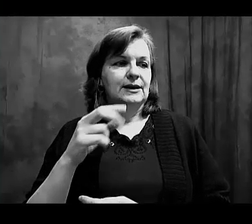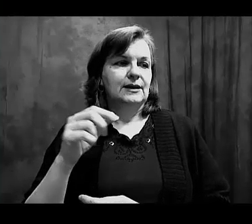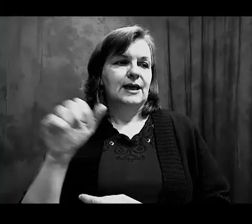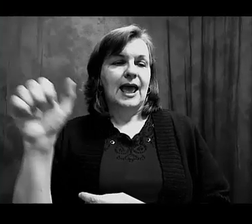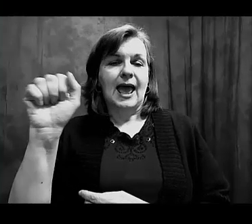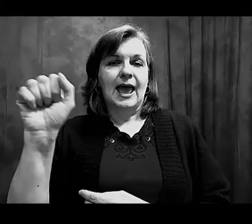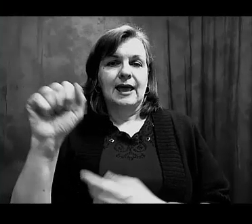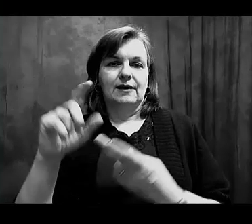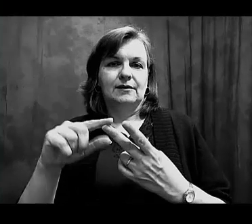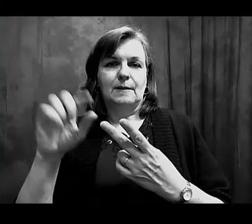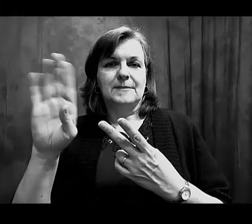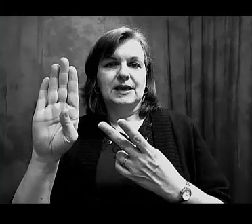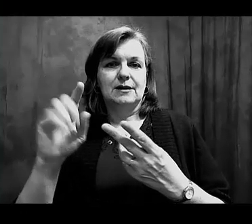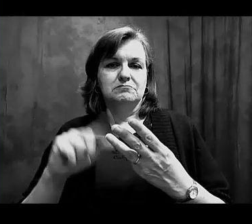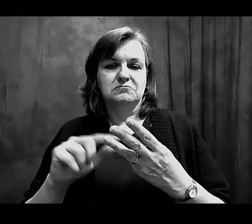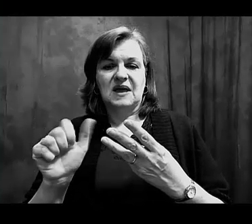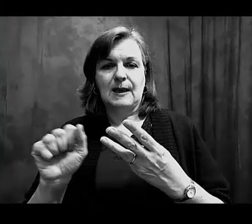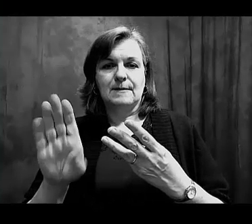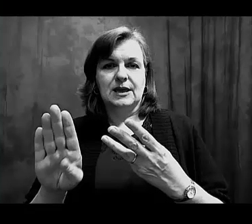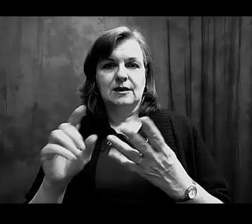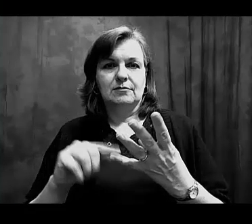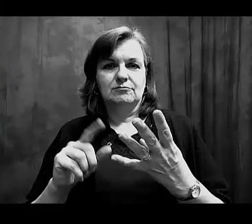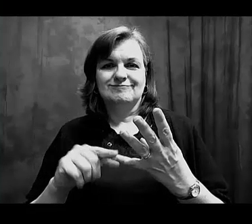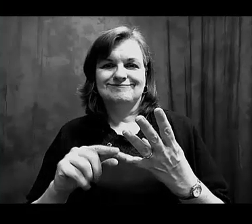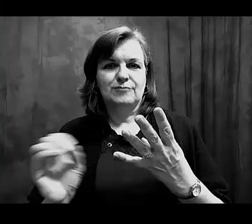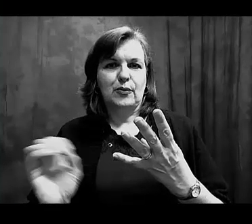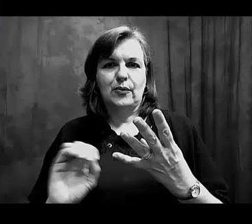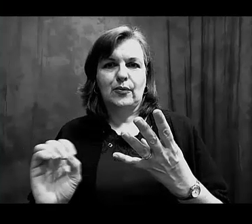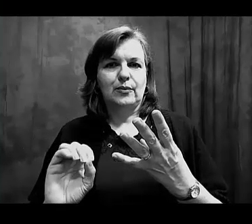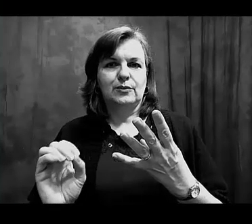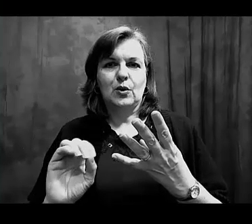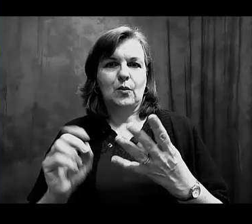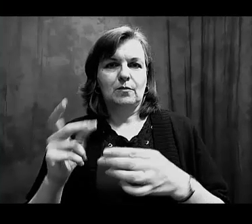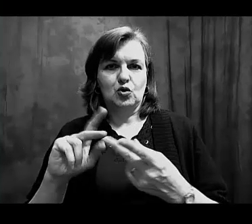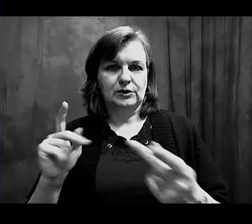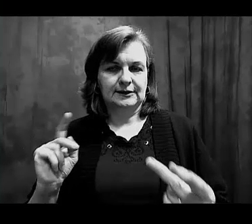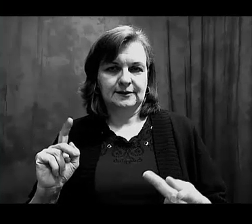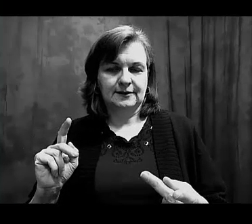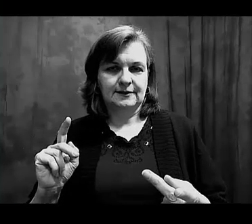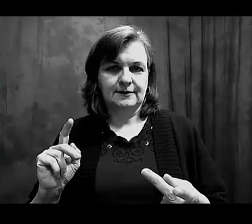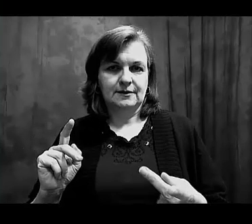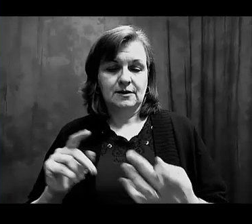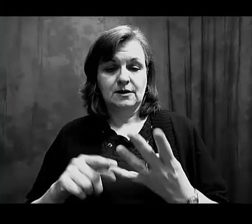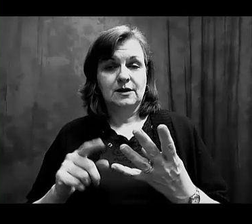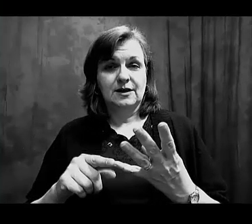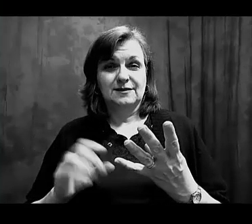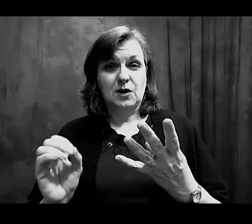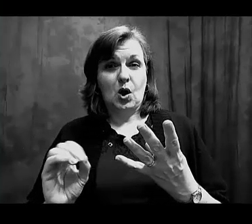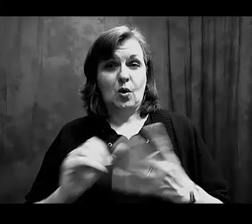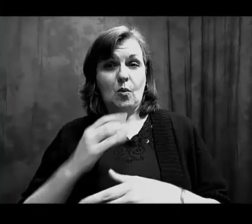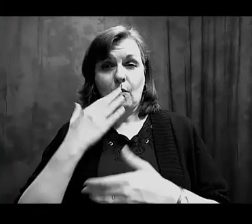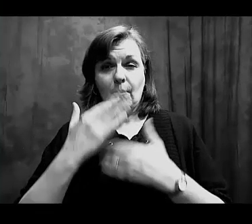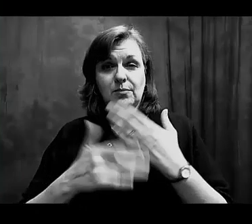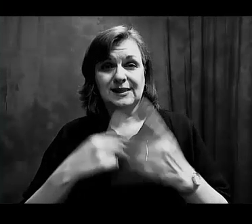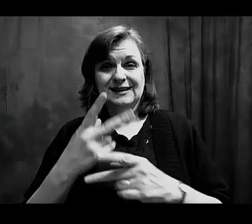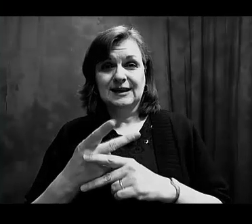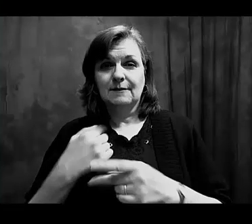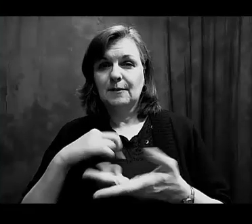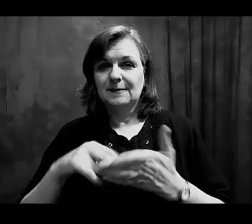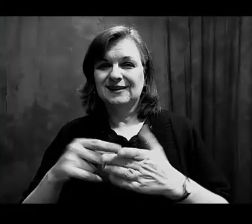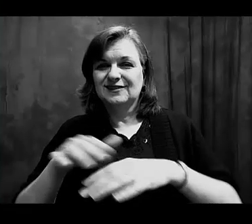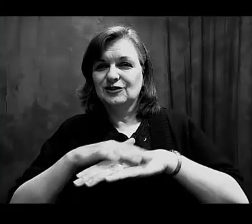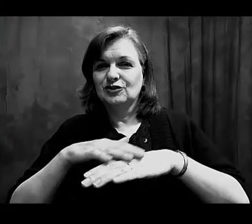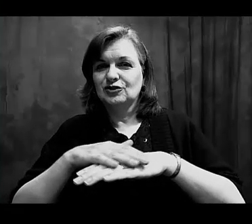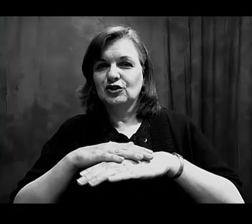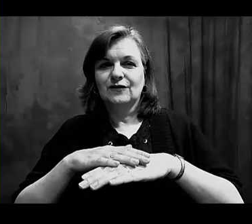You get A proteins here, B proteins here, A and B proteins here, and no proteins here. So having